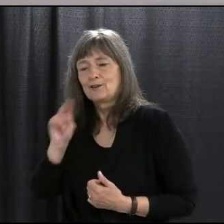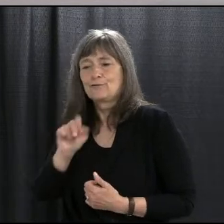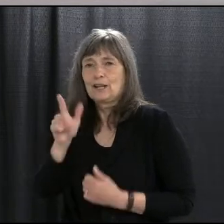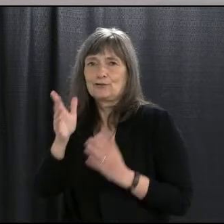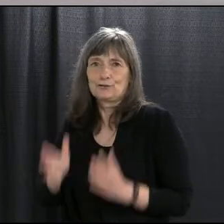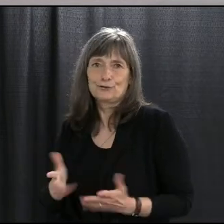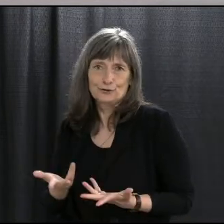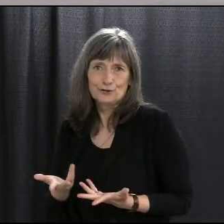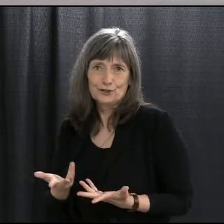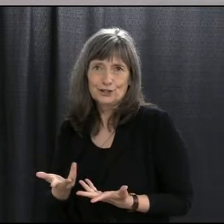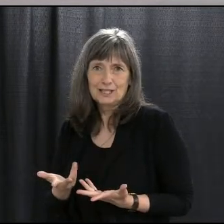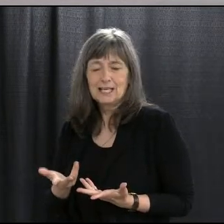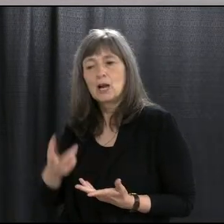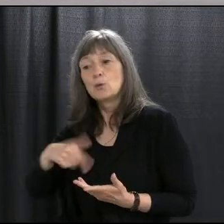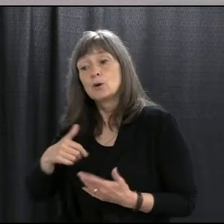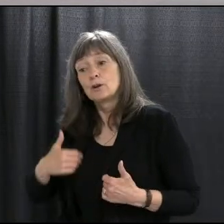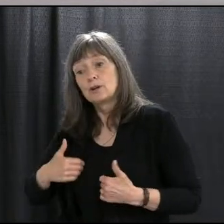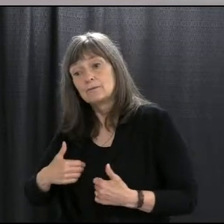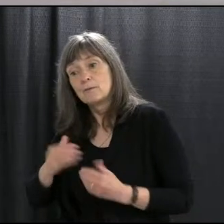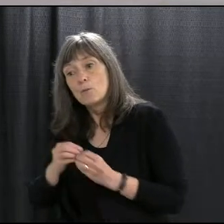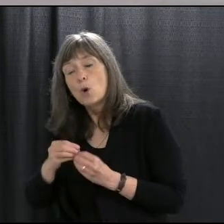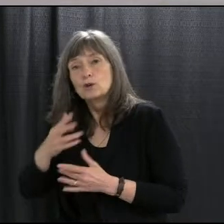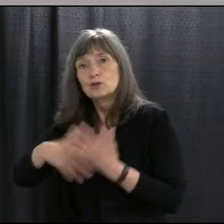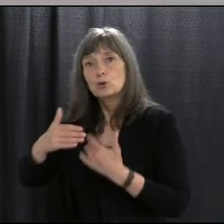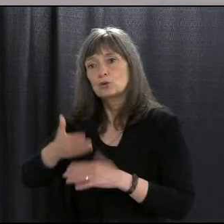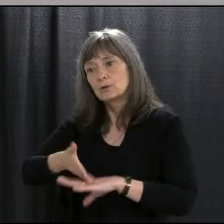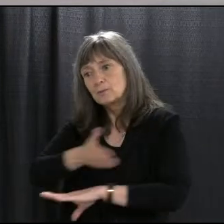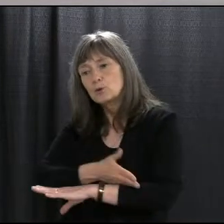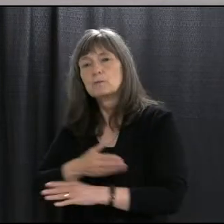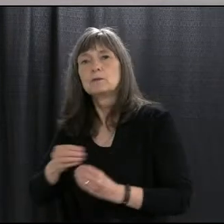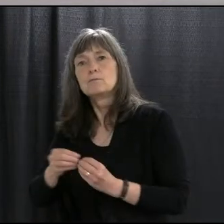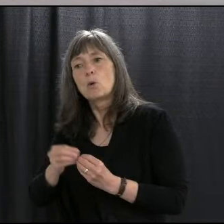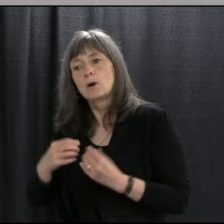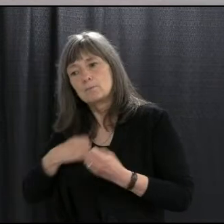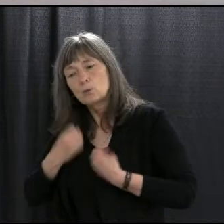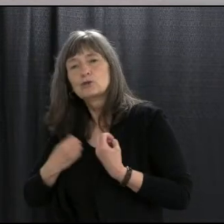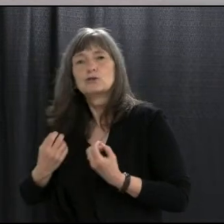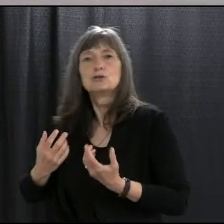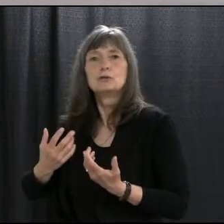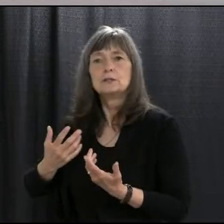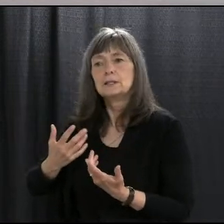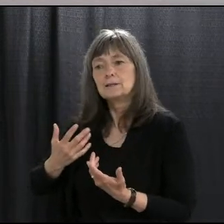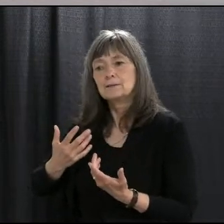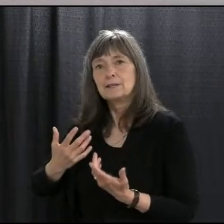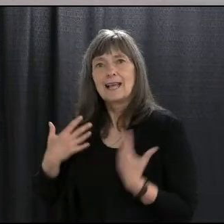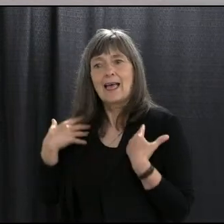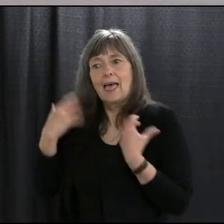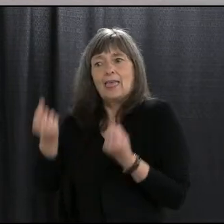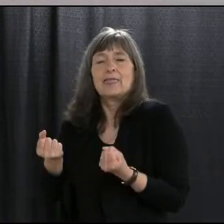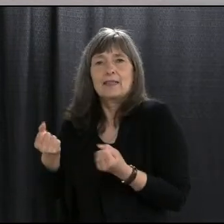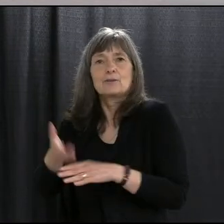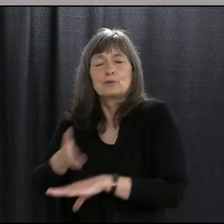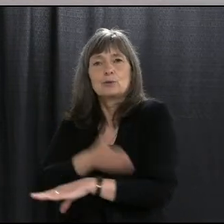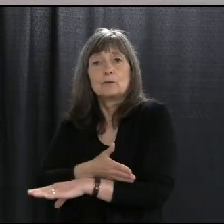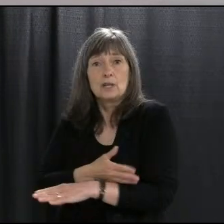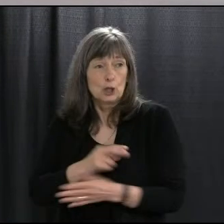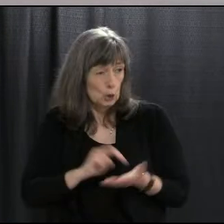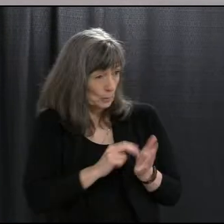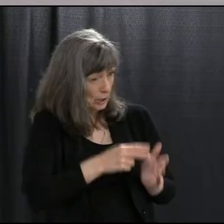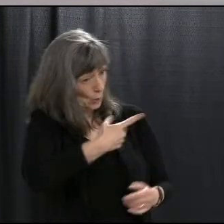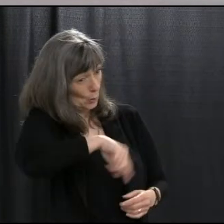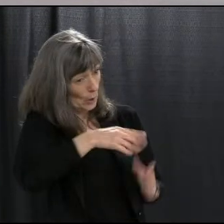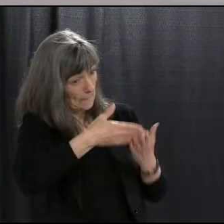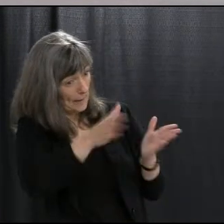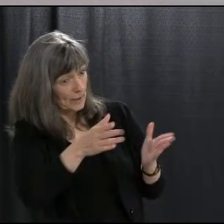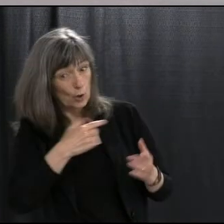on the social determinants of health. When you say So we are behind, the government or the public in general? Oh no, I'm speaking. I'm now a bureaucrat,